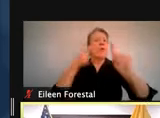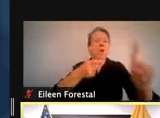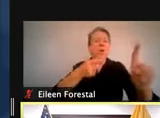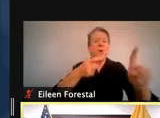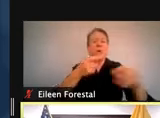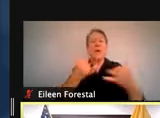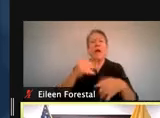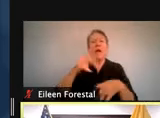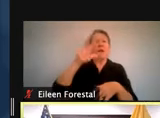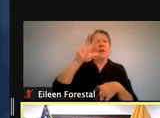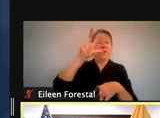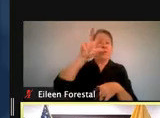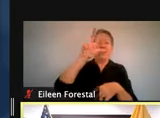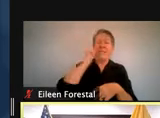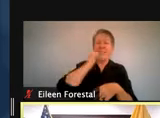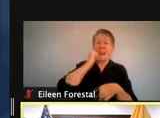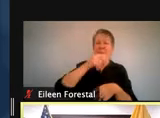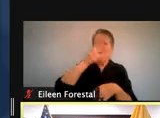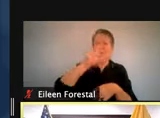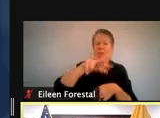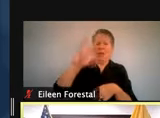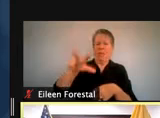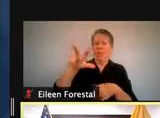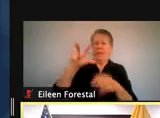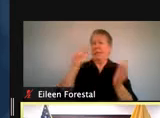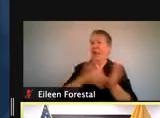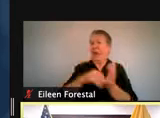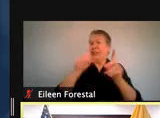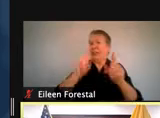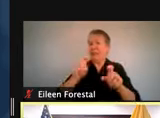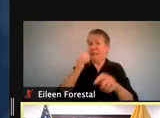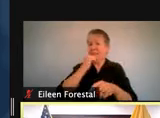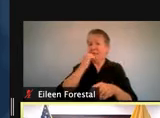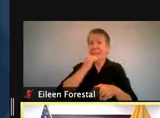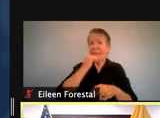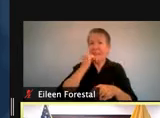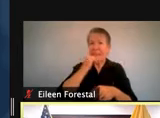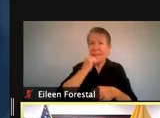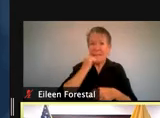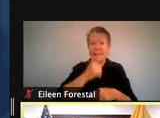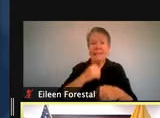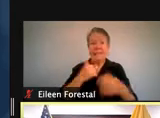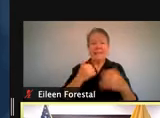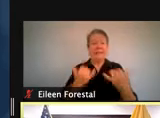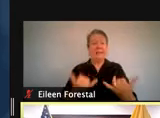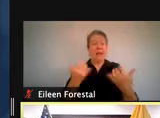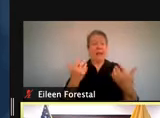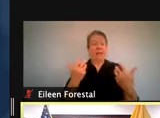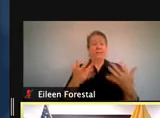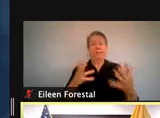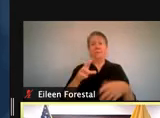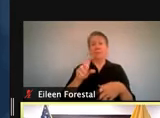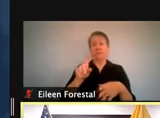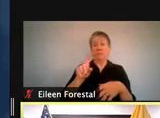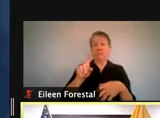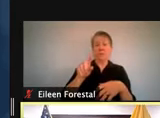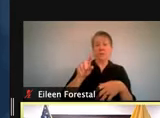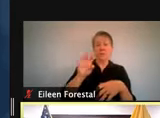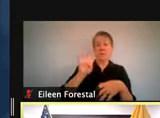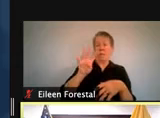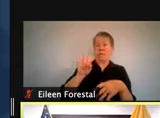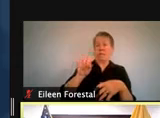and have conducted to date more than 4.5 million tests in New Jersey. That's per capita, 1 out of